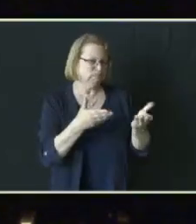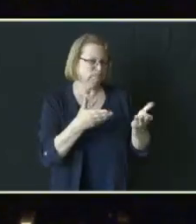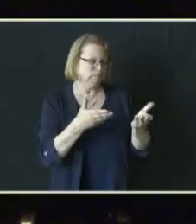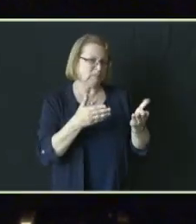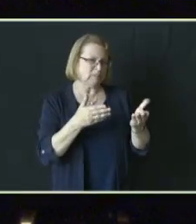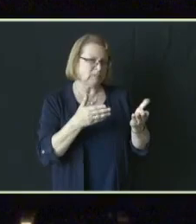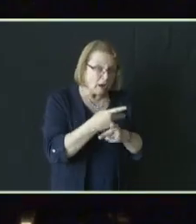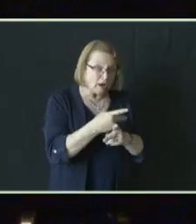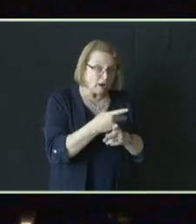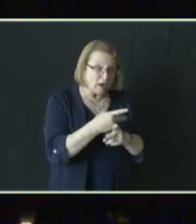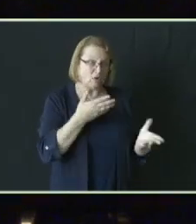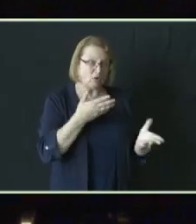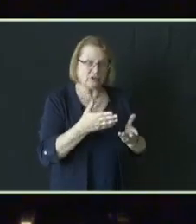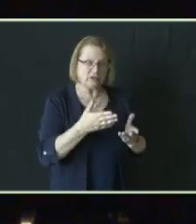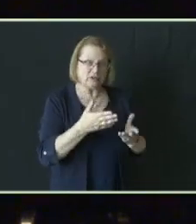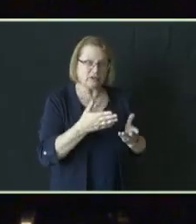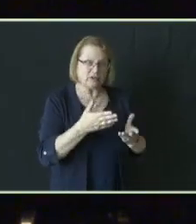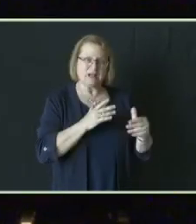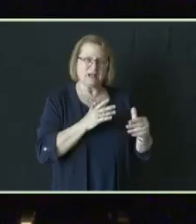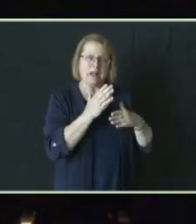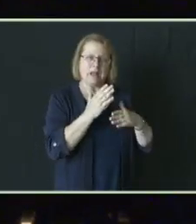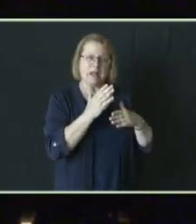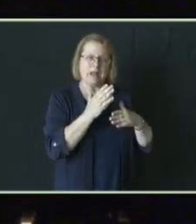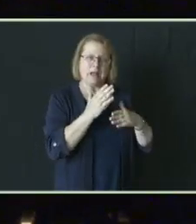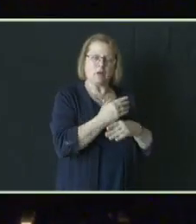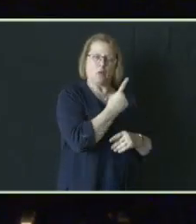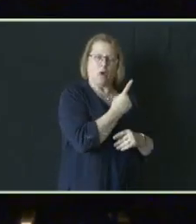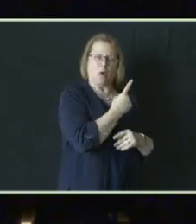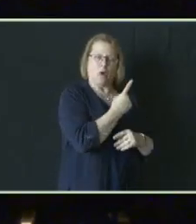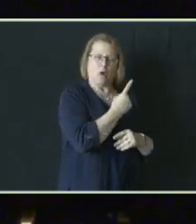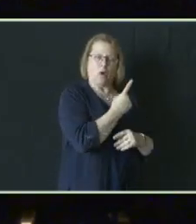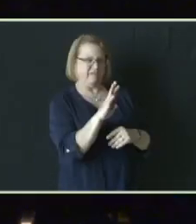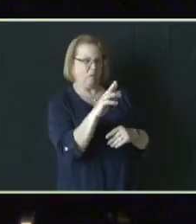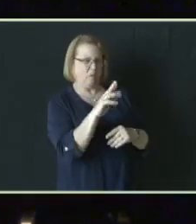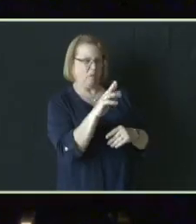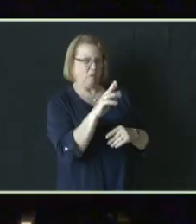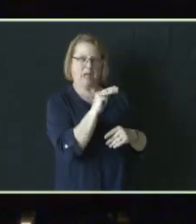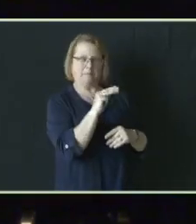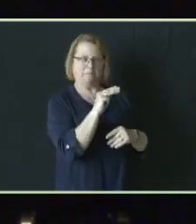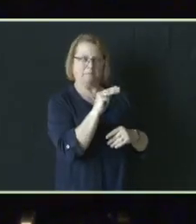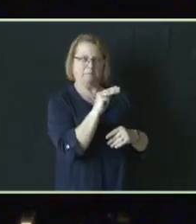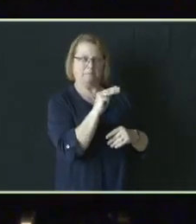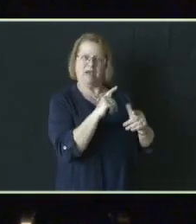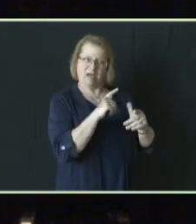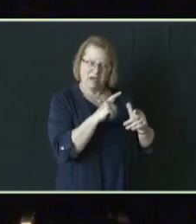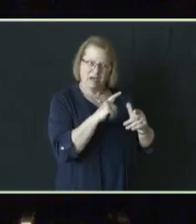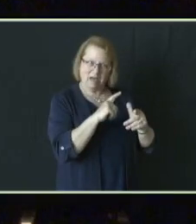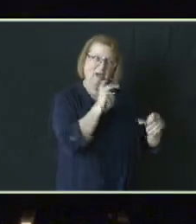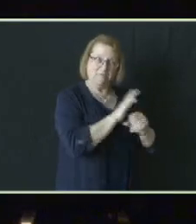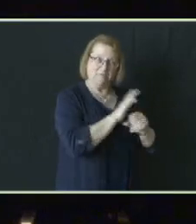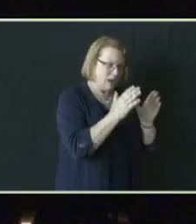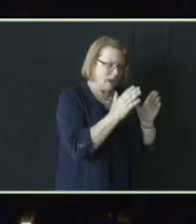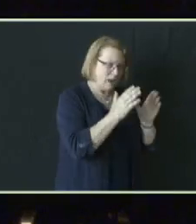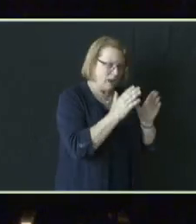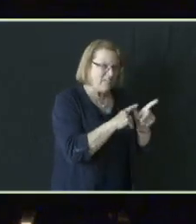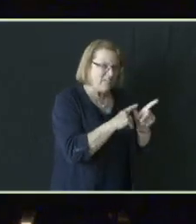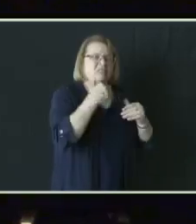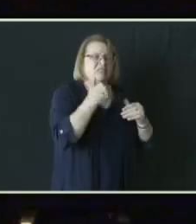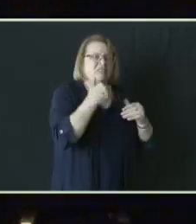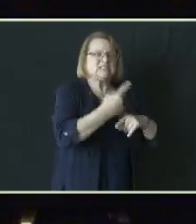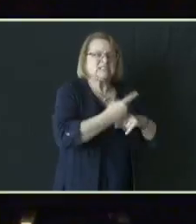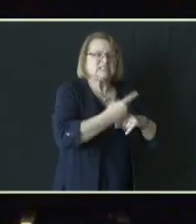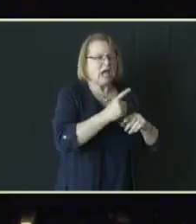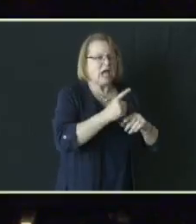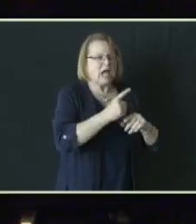customer between the hours of 1 and 4 p.m., and they show up the next day. That's part of your brand. Or